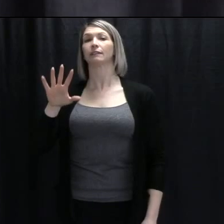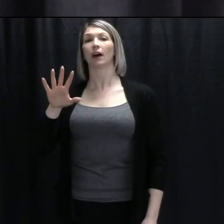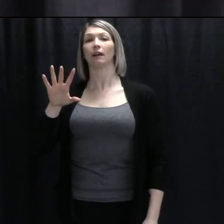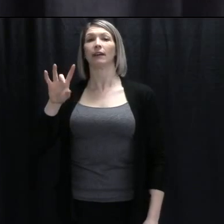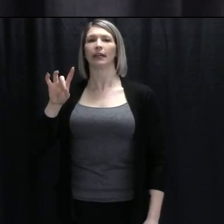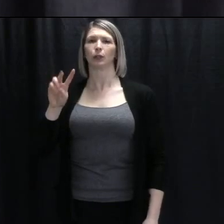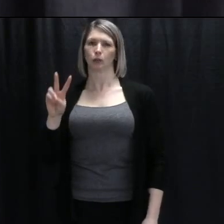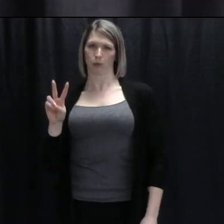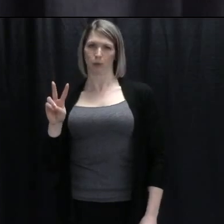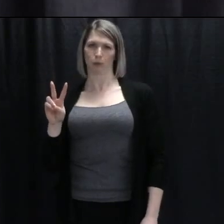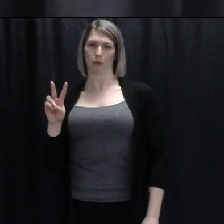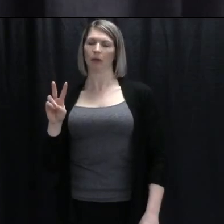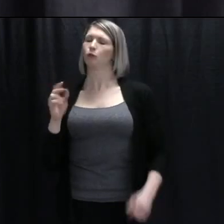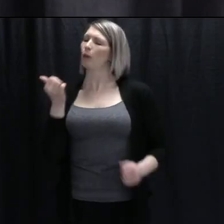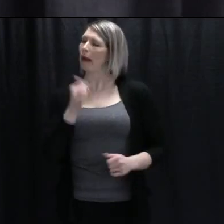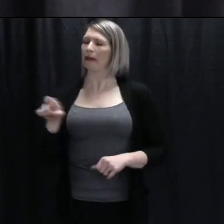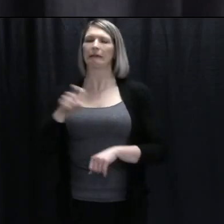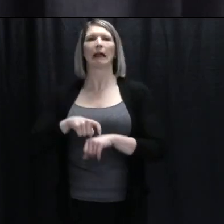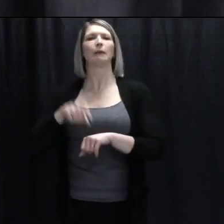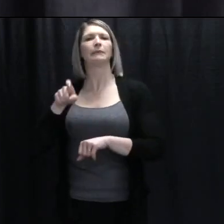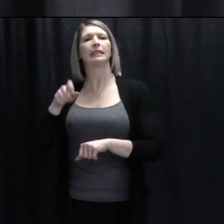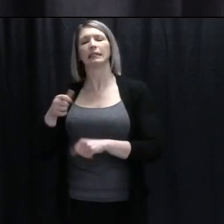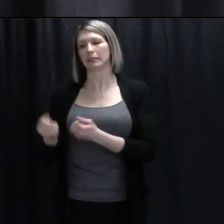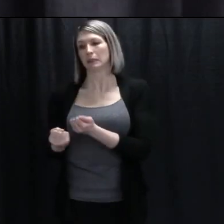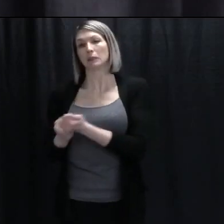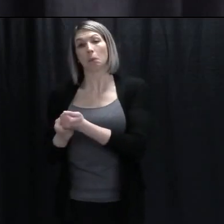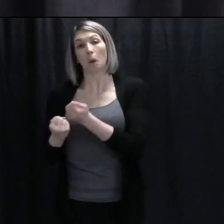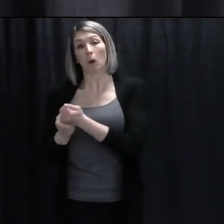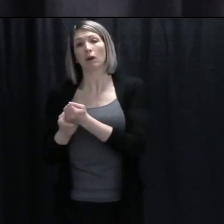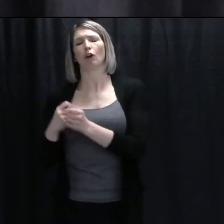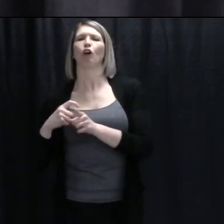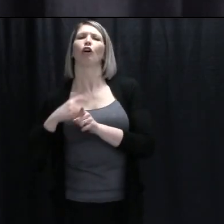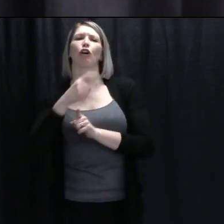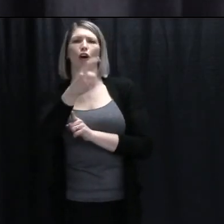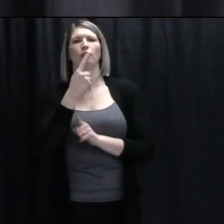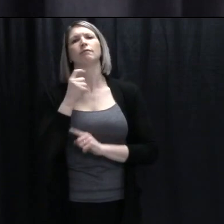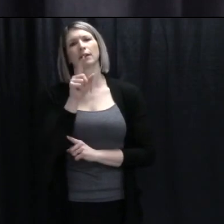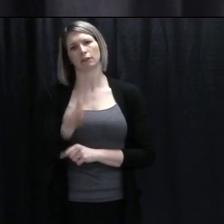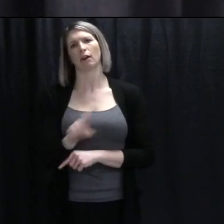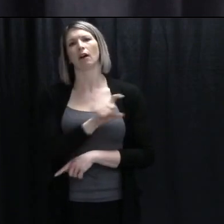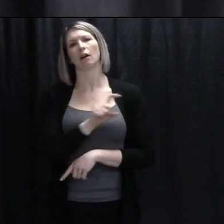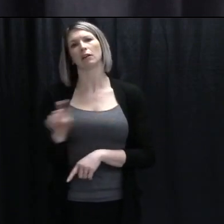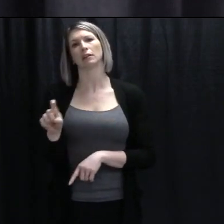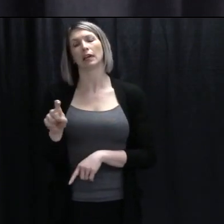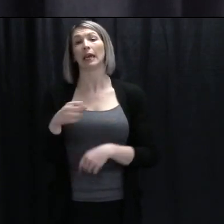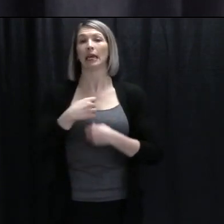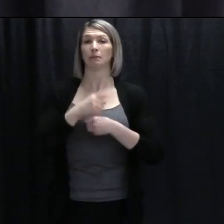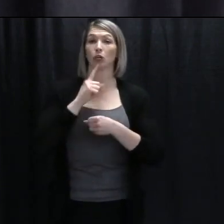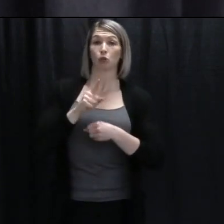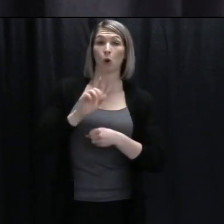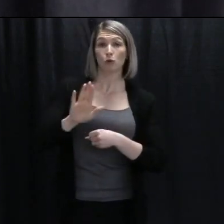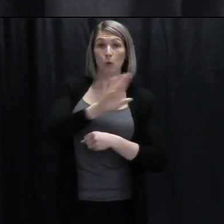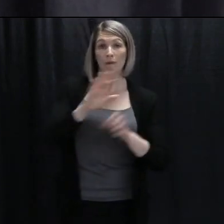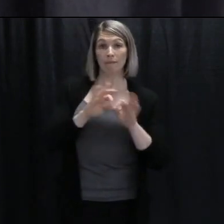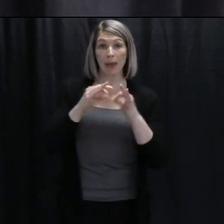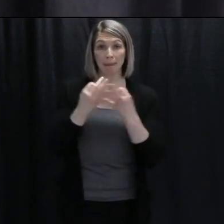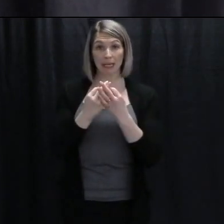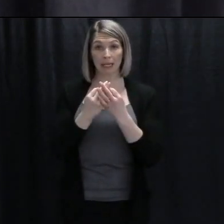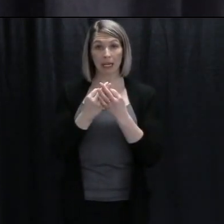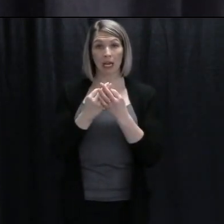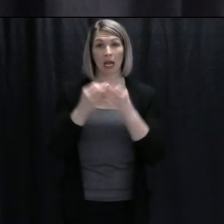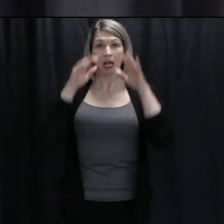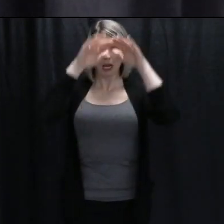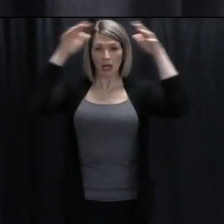1-800-863-6582. And once again, make a bubble to protect yourself and your family. Stay in that bubble and don't